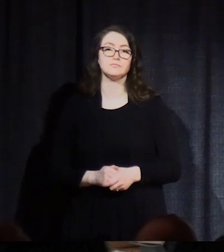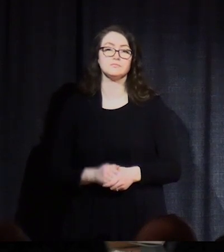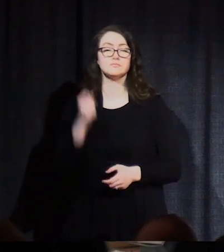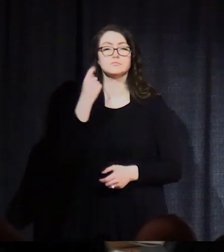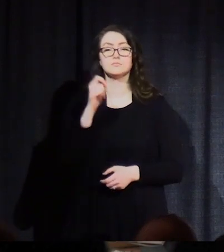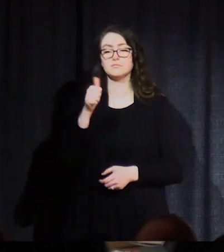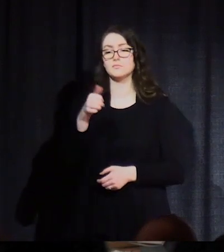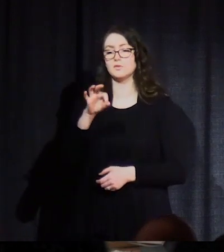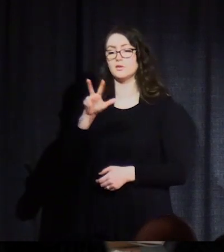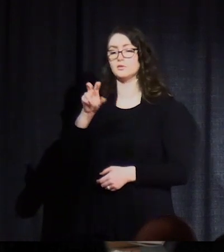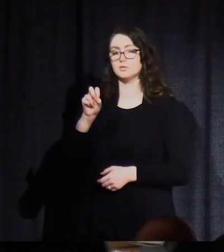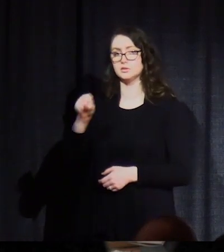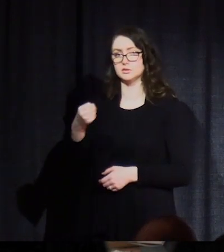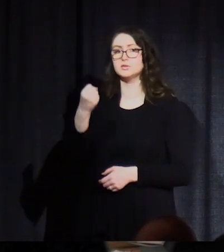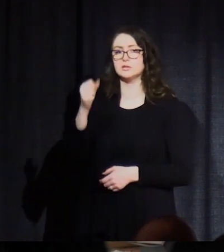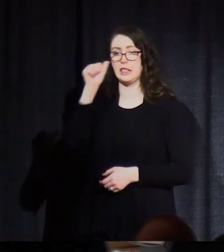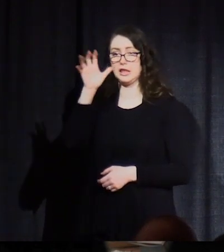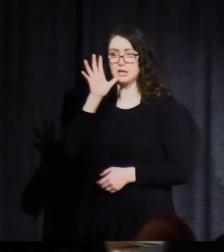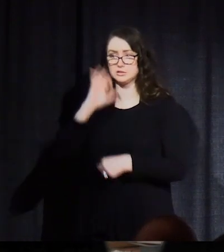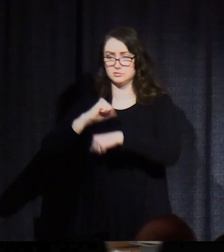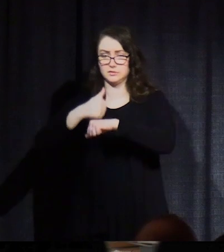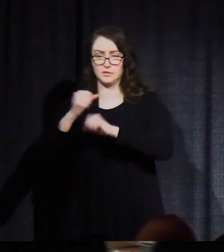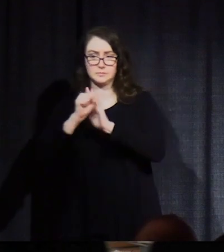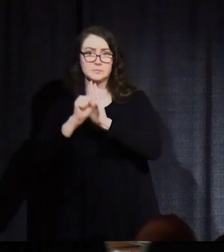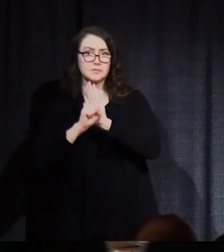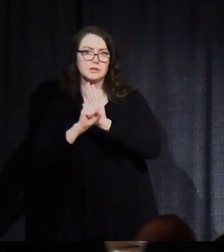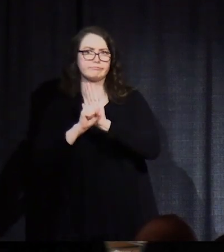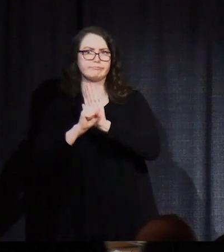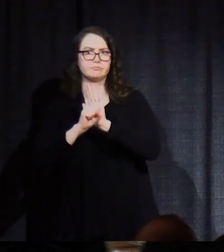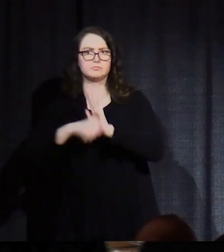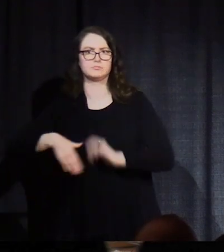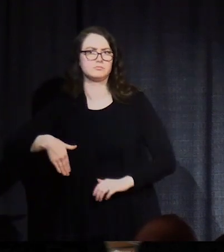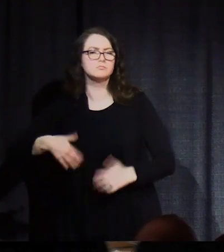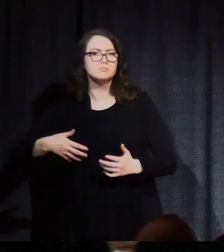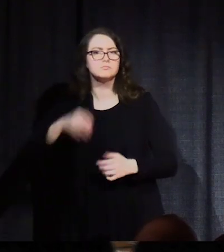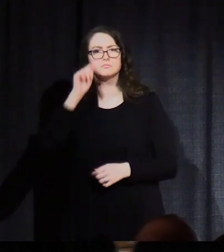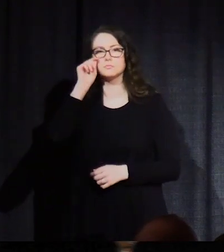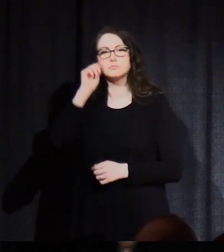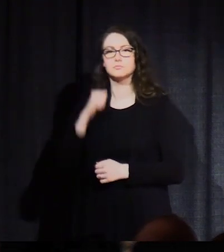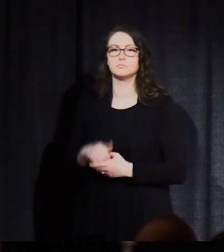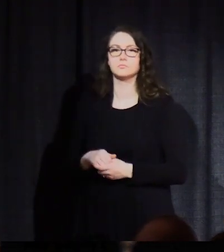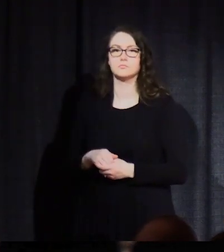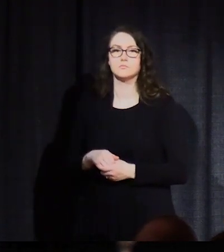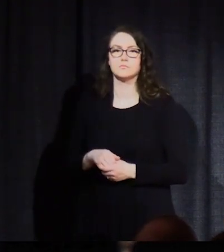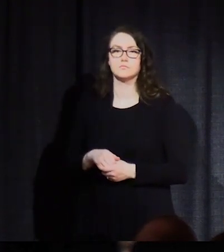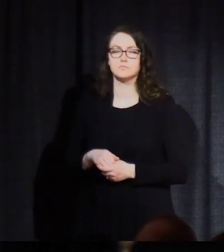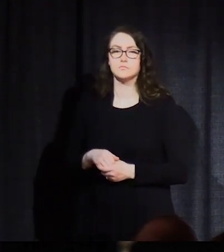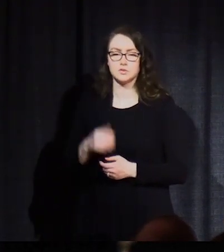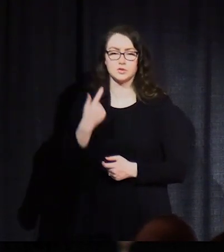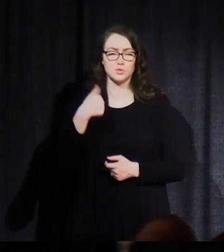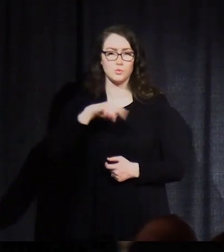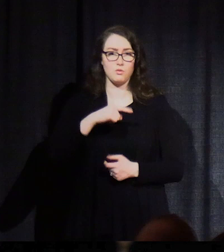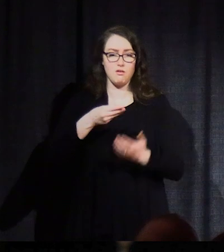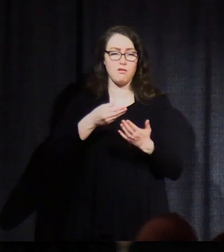in the 1930s, Alaska wasn't even yet a state. After we had been purchased from Russia, our